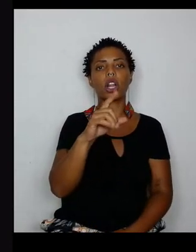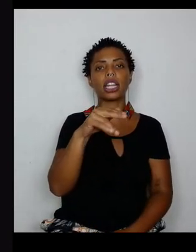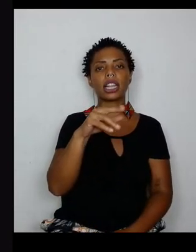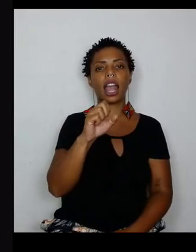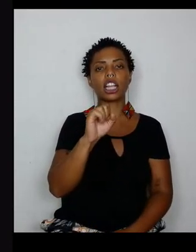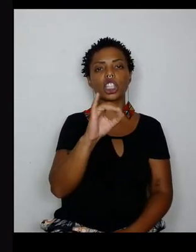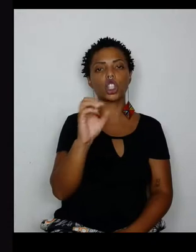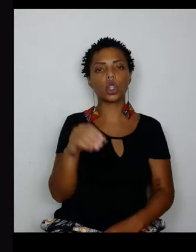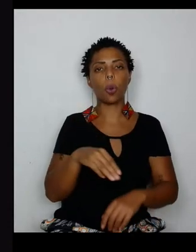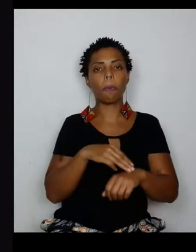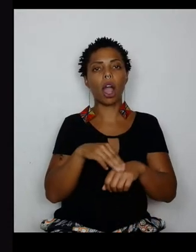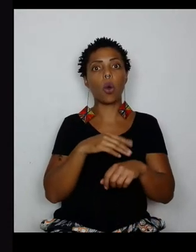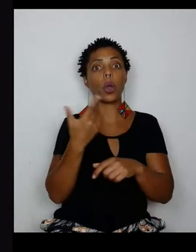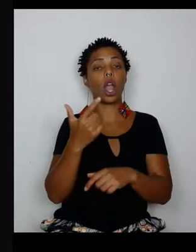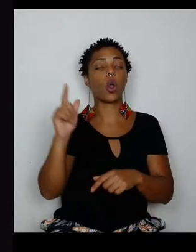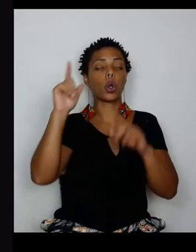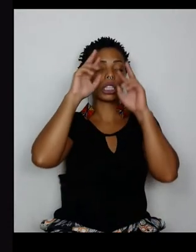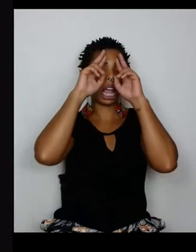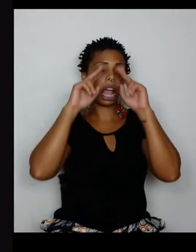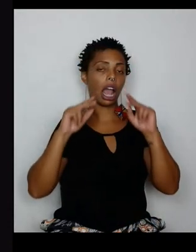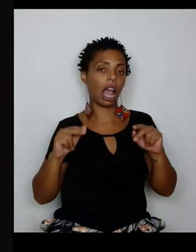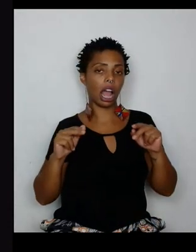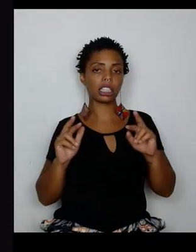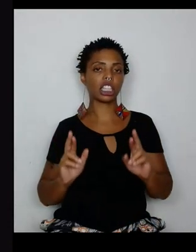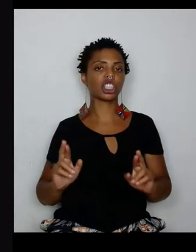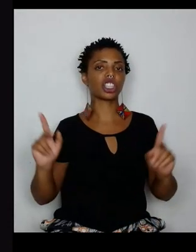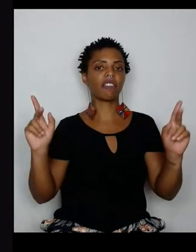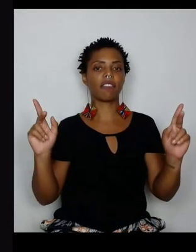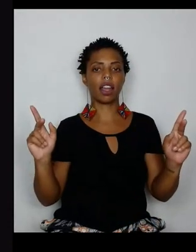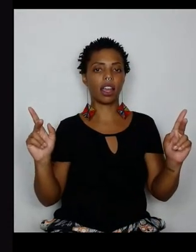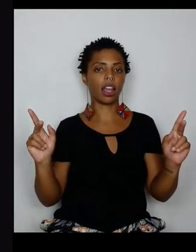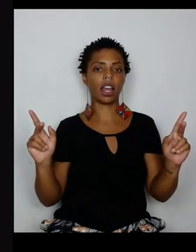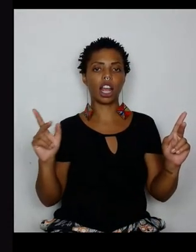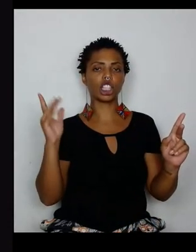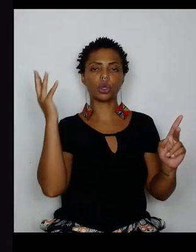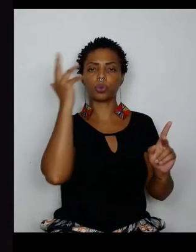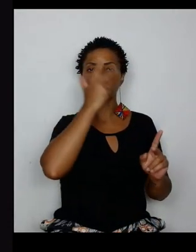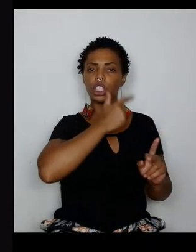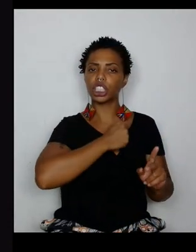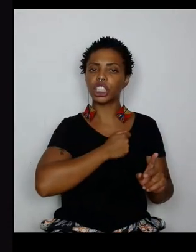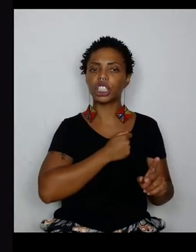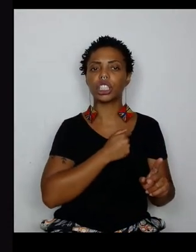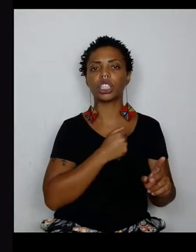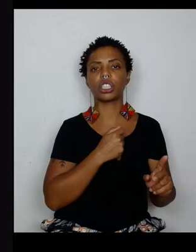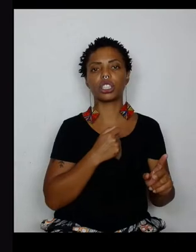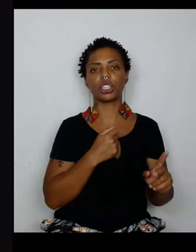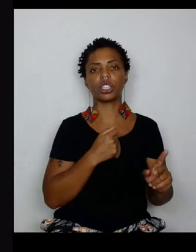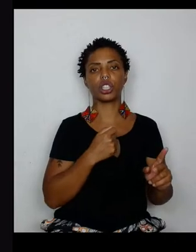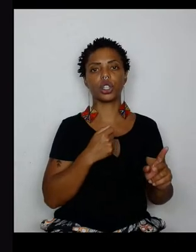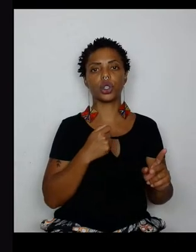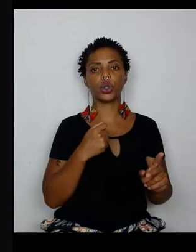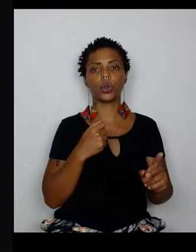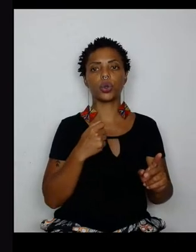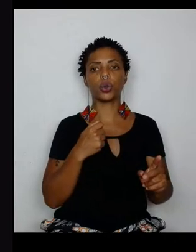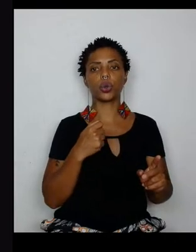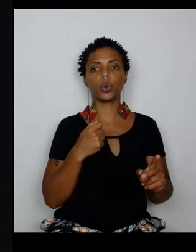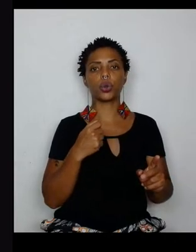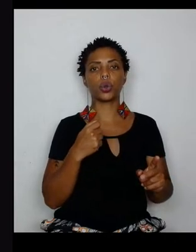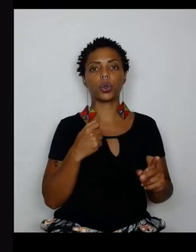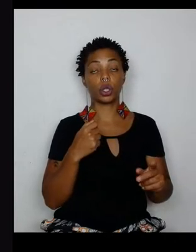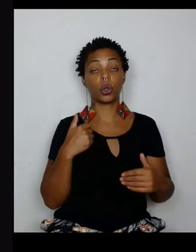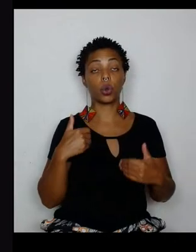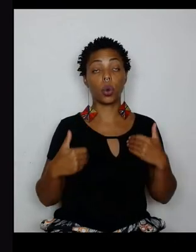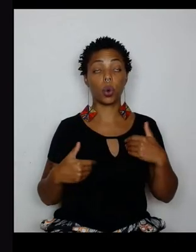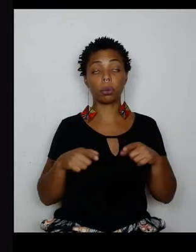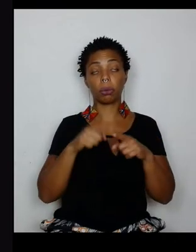entirely extremely handsome and physically if not mentally equal to the average european